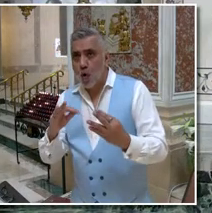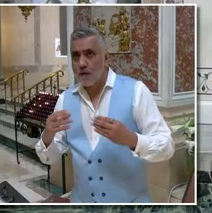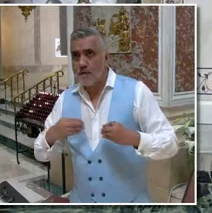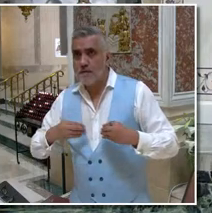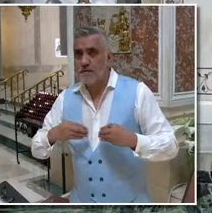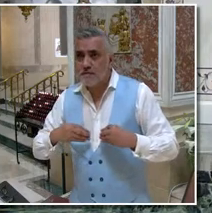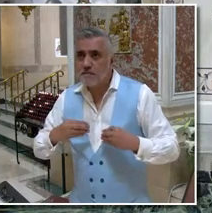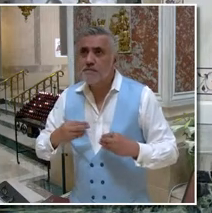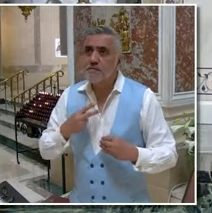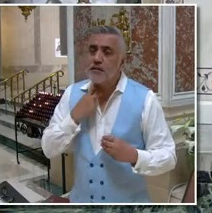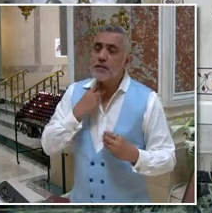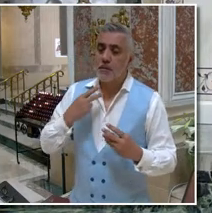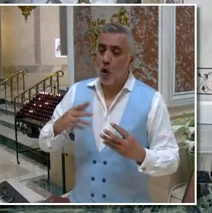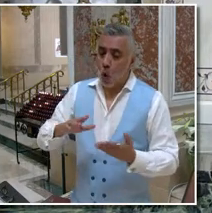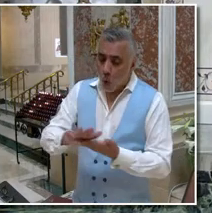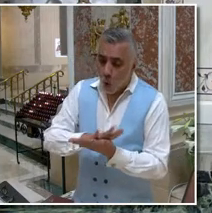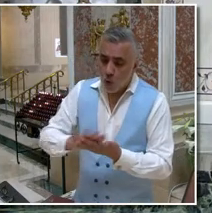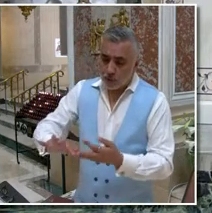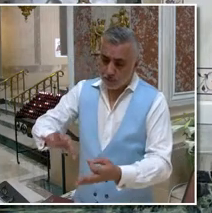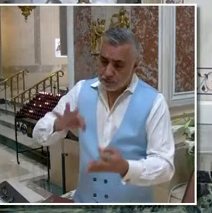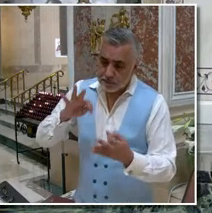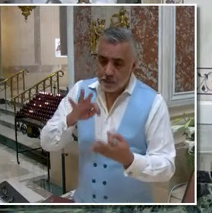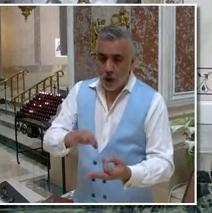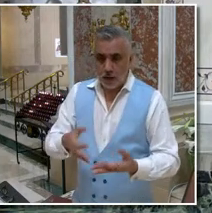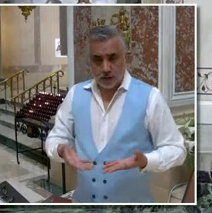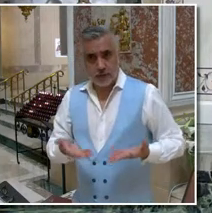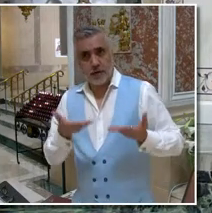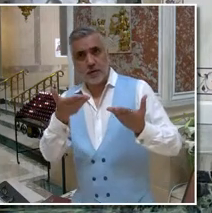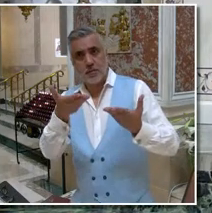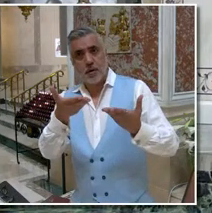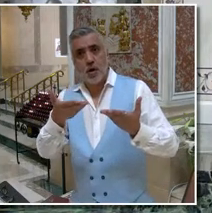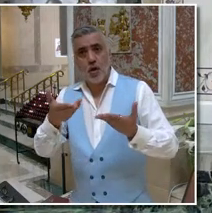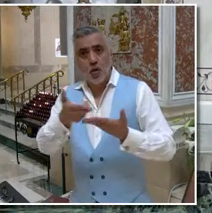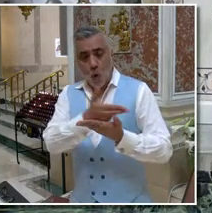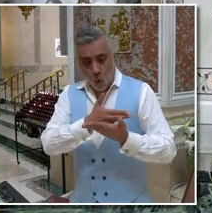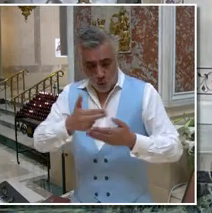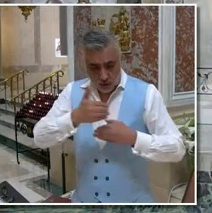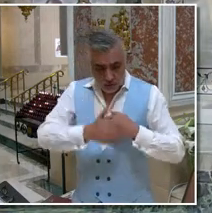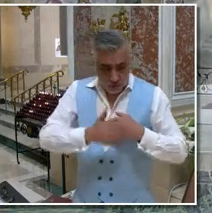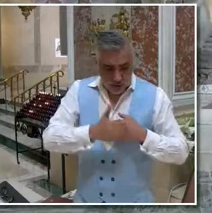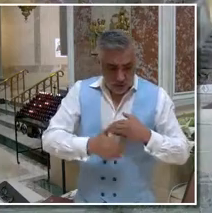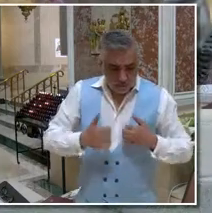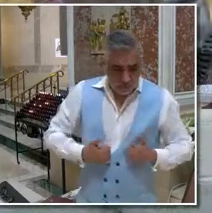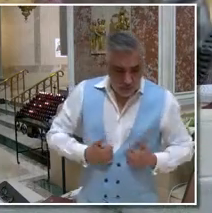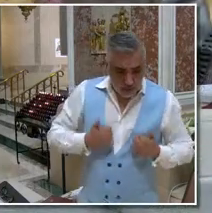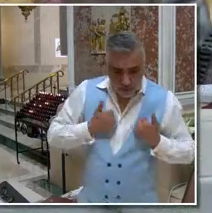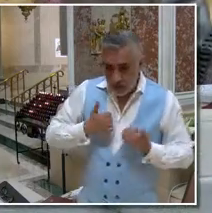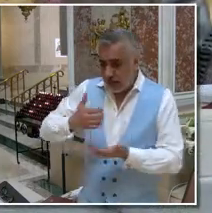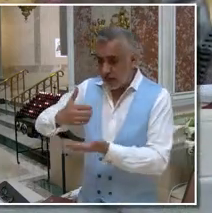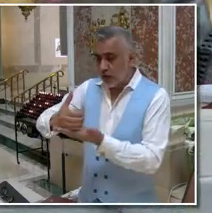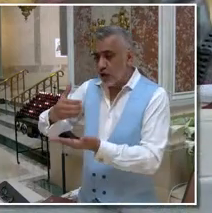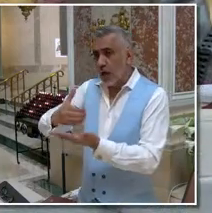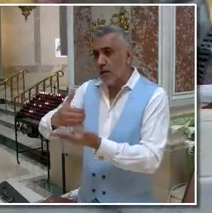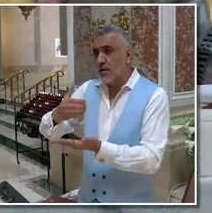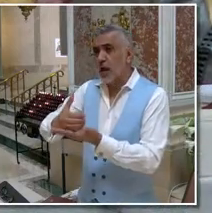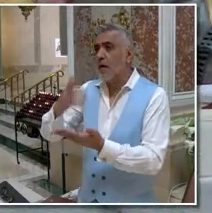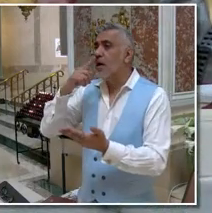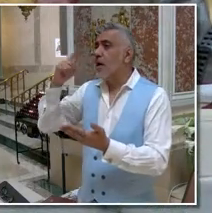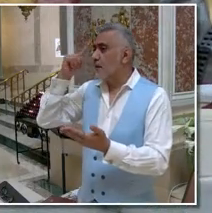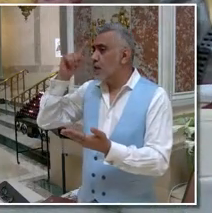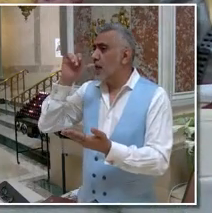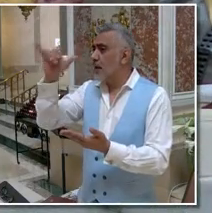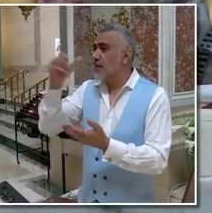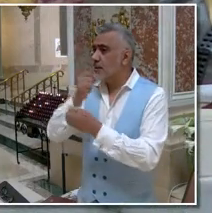holy victim, this spotless victim, the holy bread of eternal life, and the chalice of